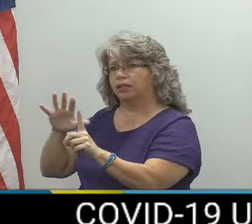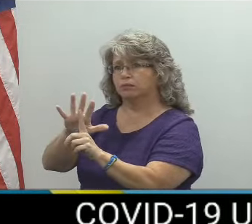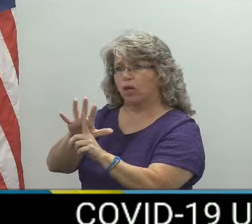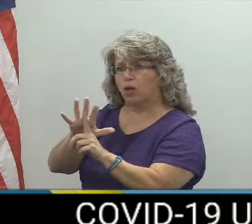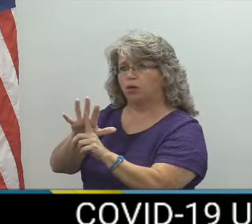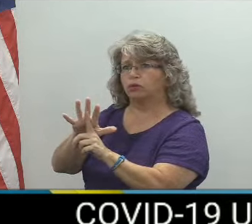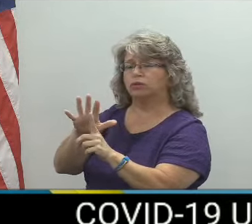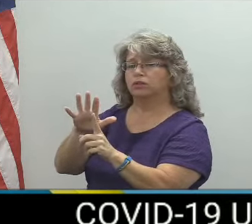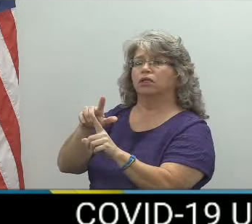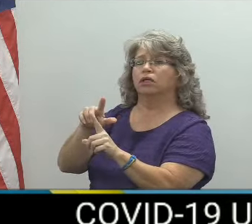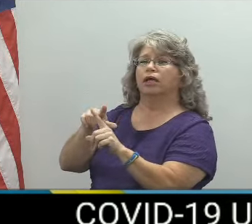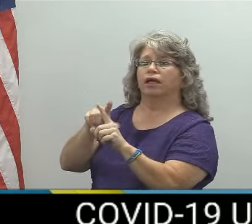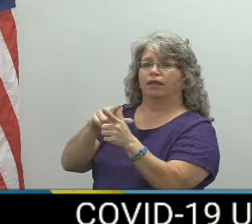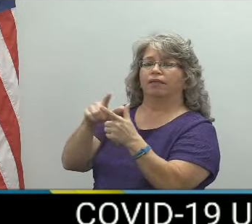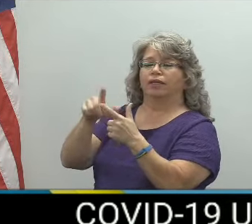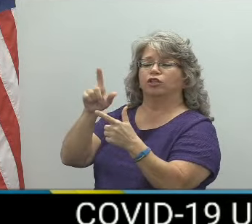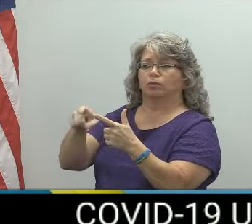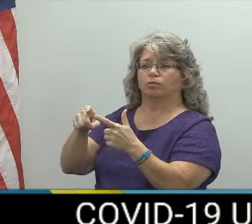days.